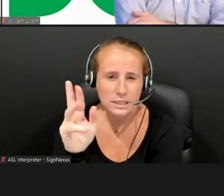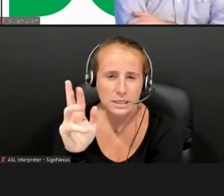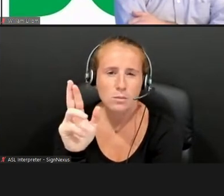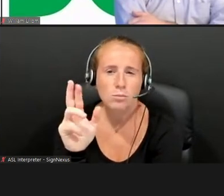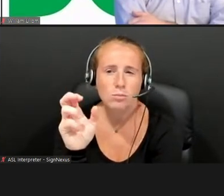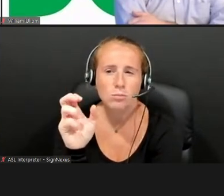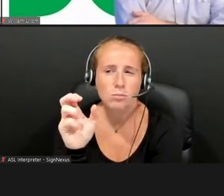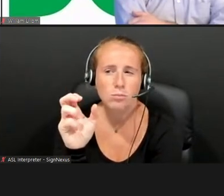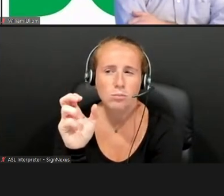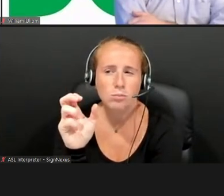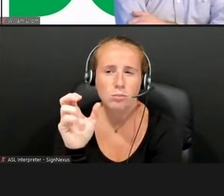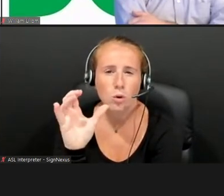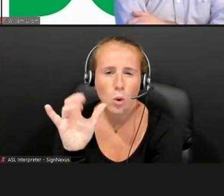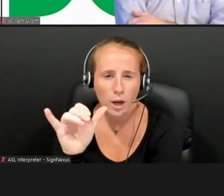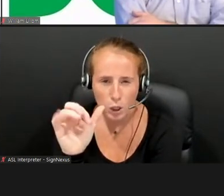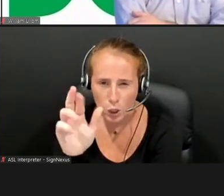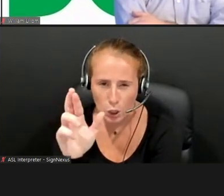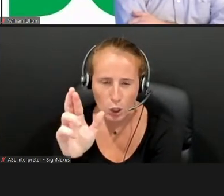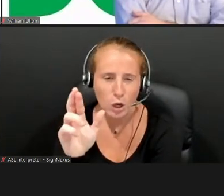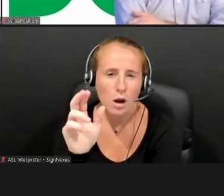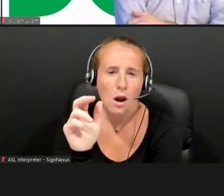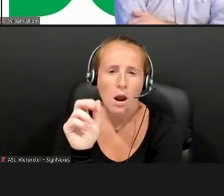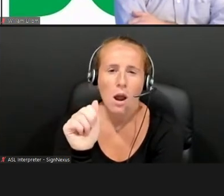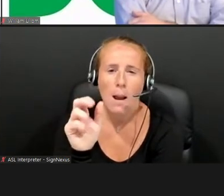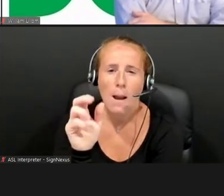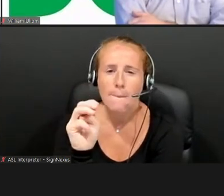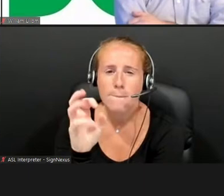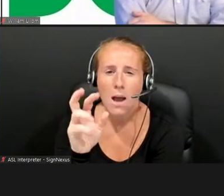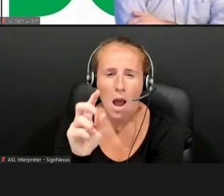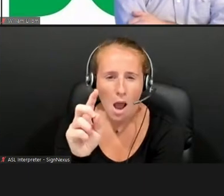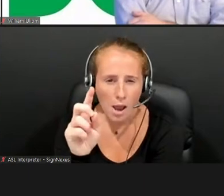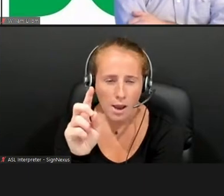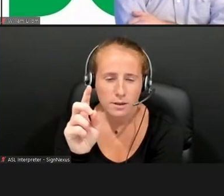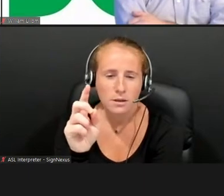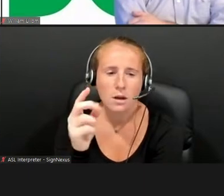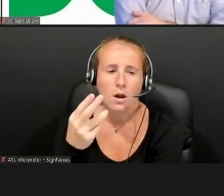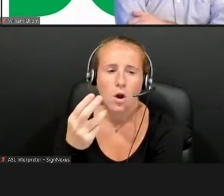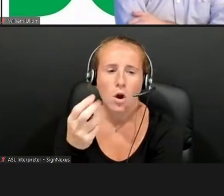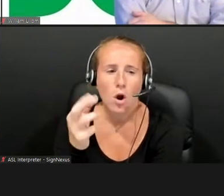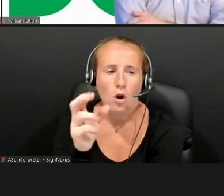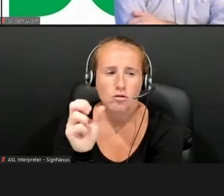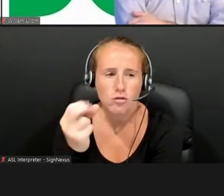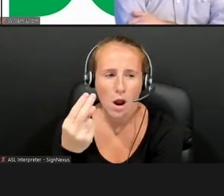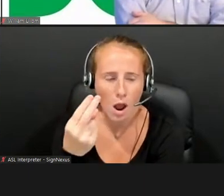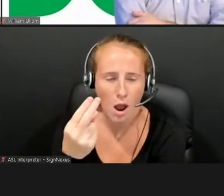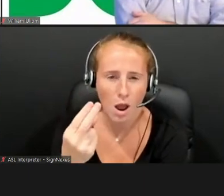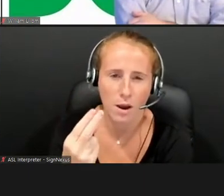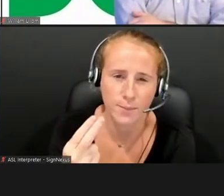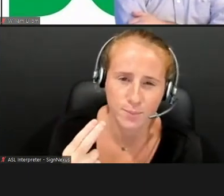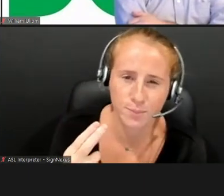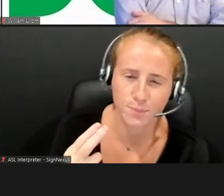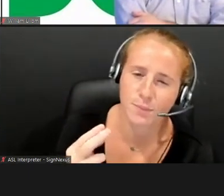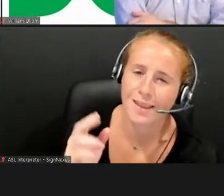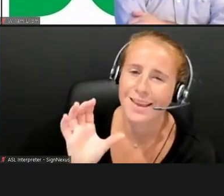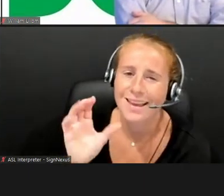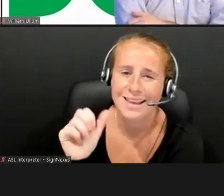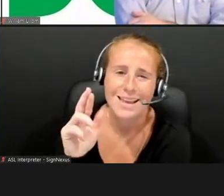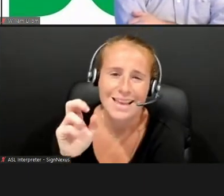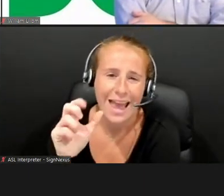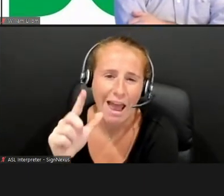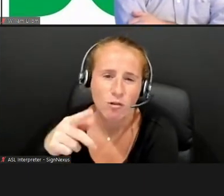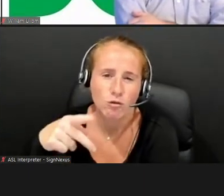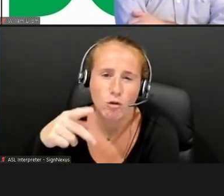Ahmad quiam Z Qureshi Carol Parker